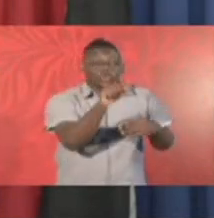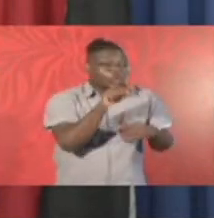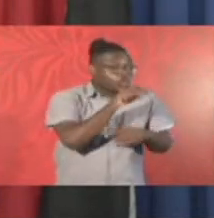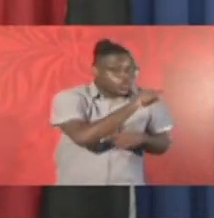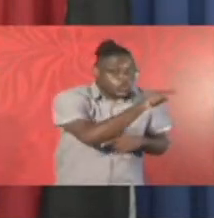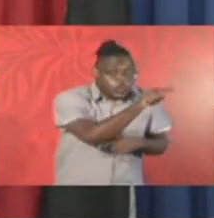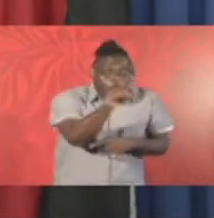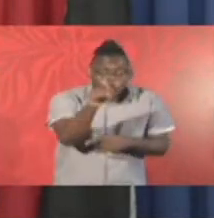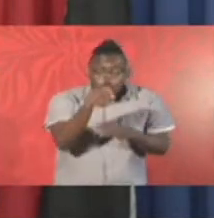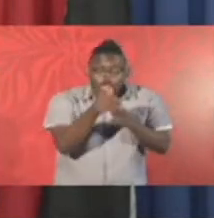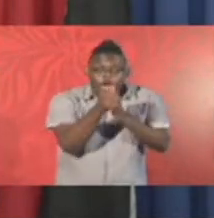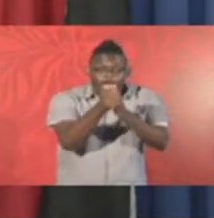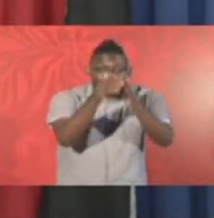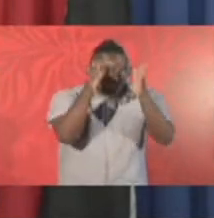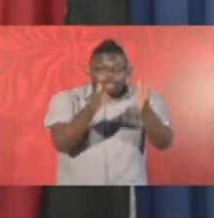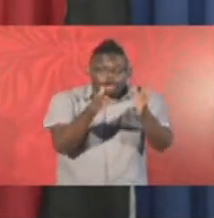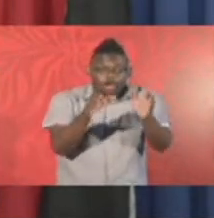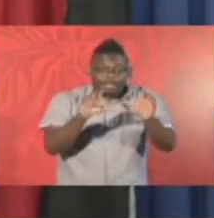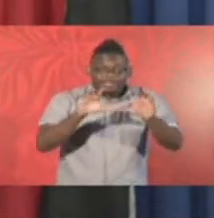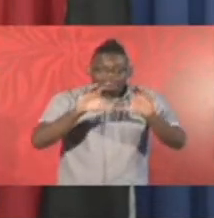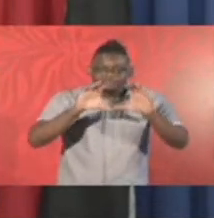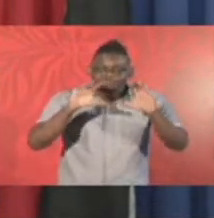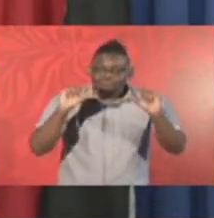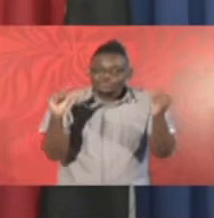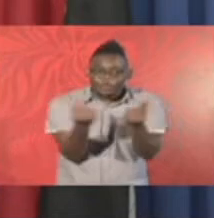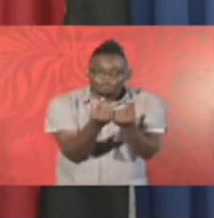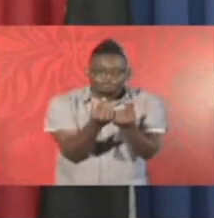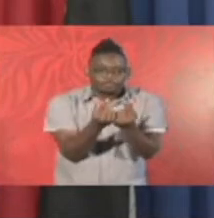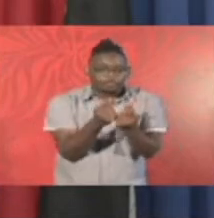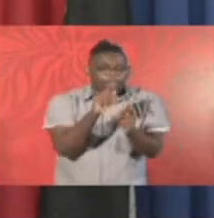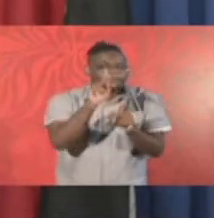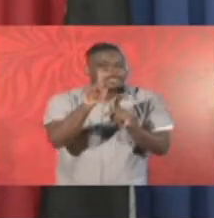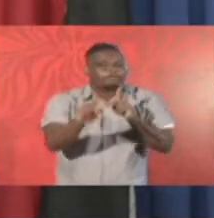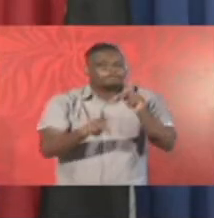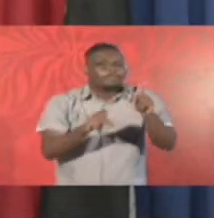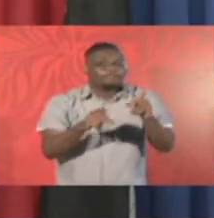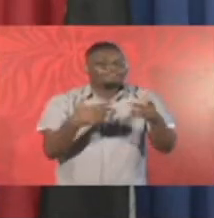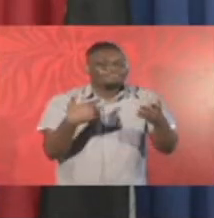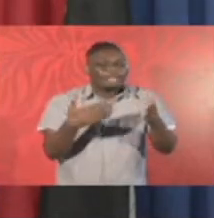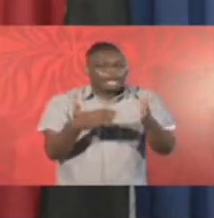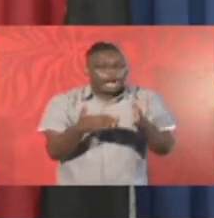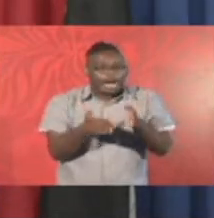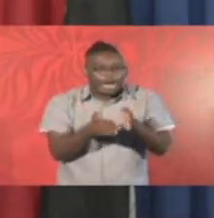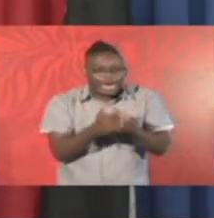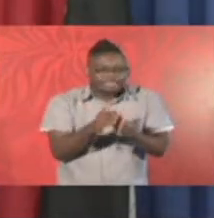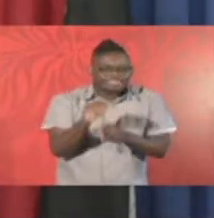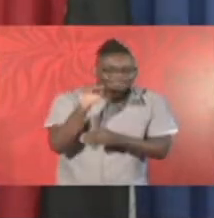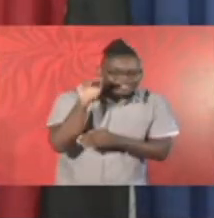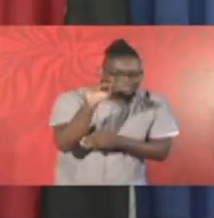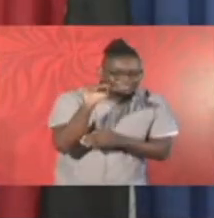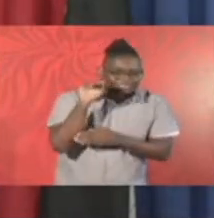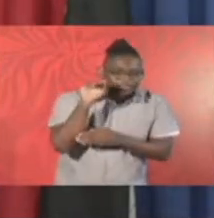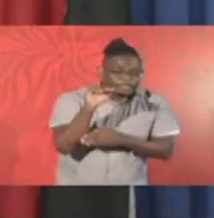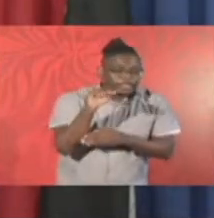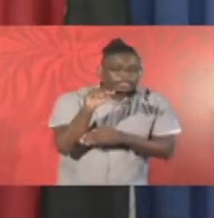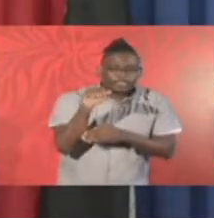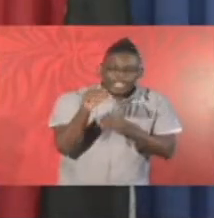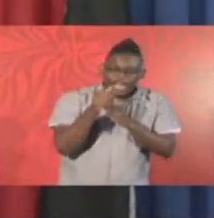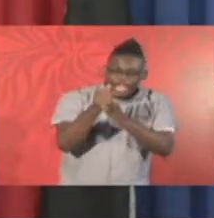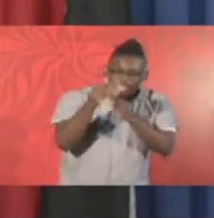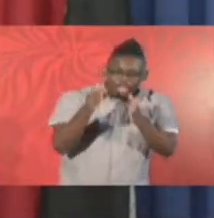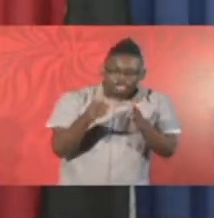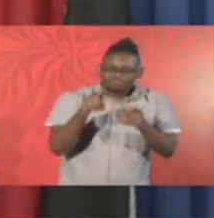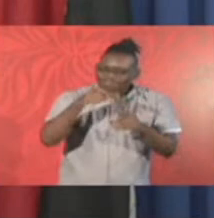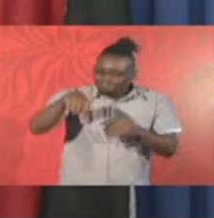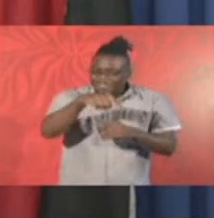people somewhere in this country. I'm appealing to you to use that leadership in support of the